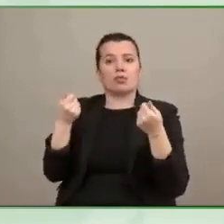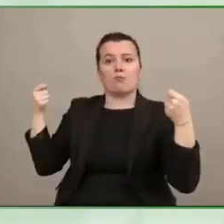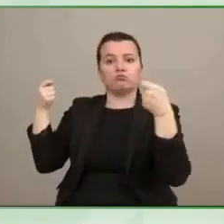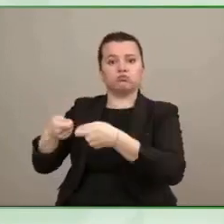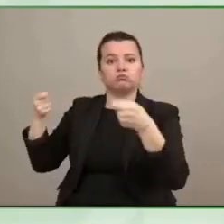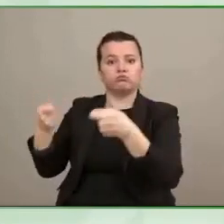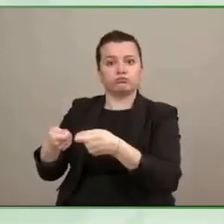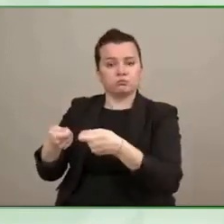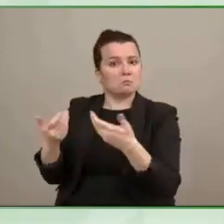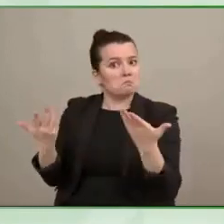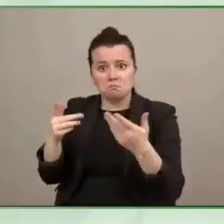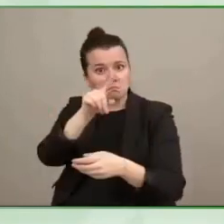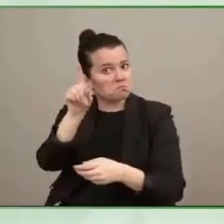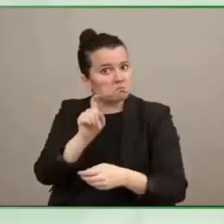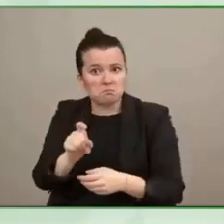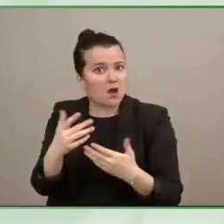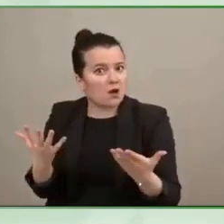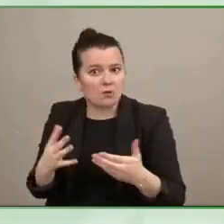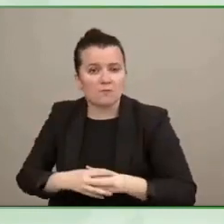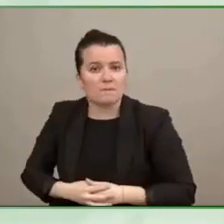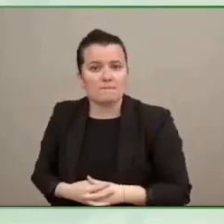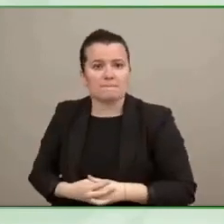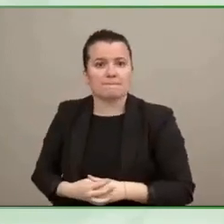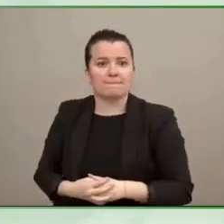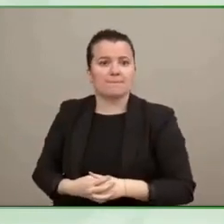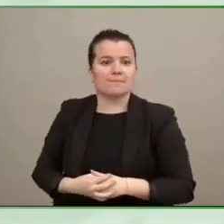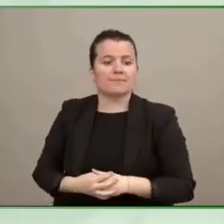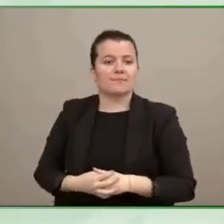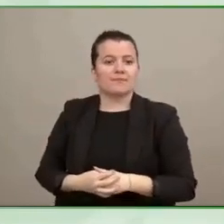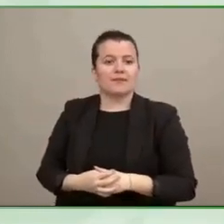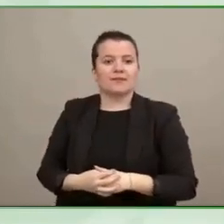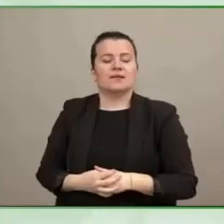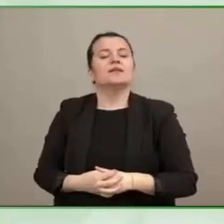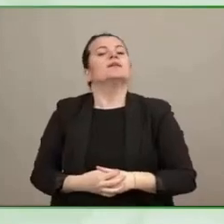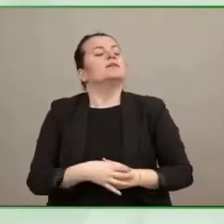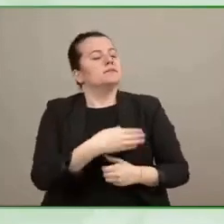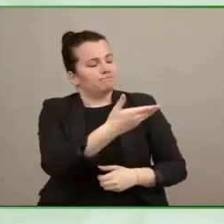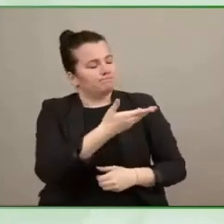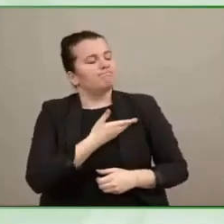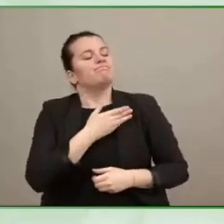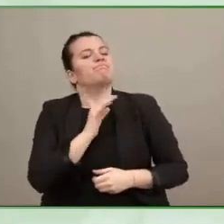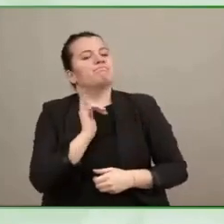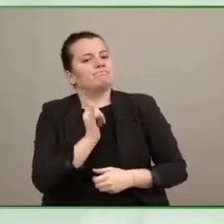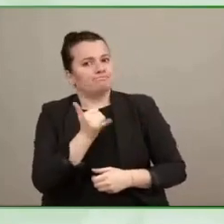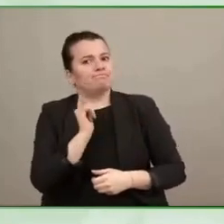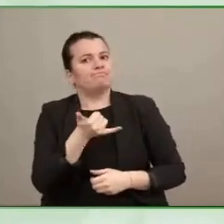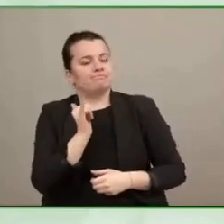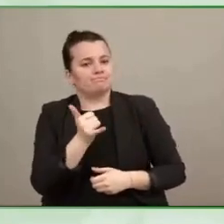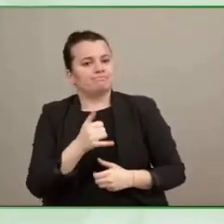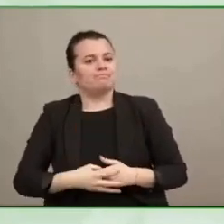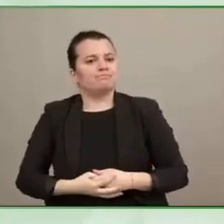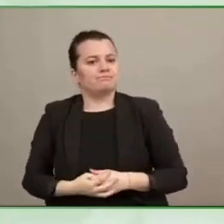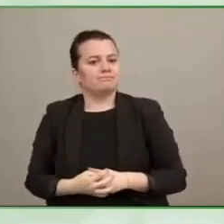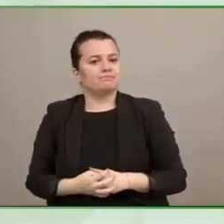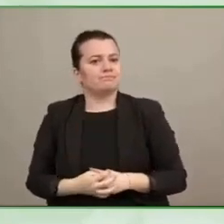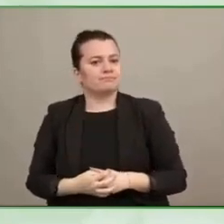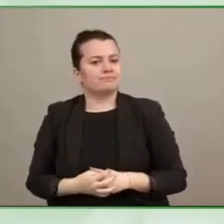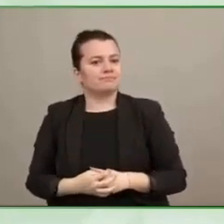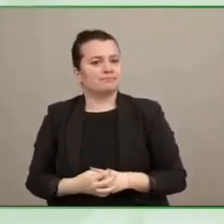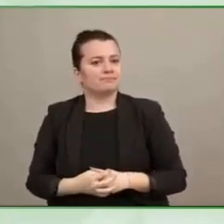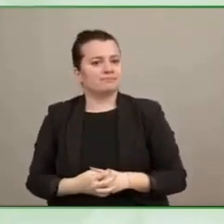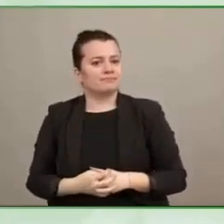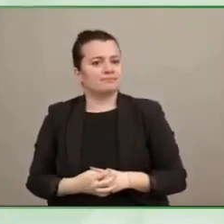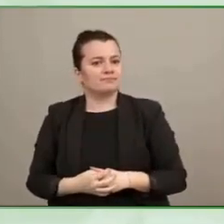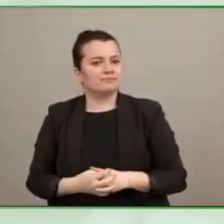question. About this, as we mentioned about, yes, we can network. We have established this, we